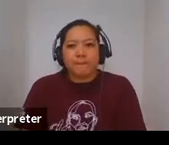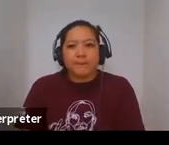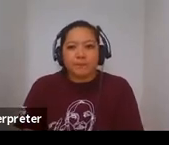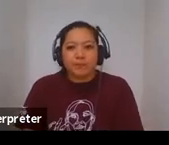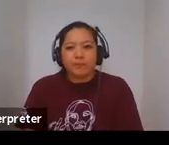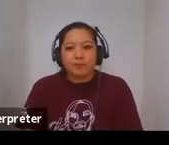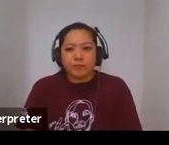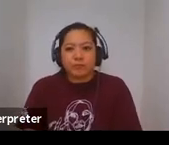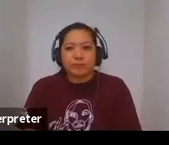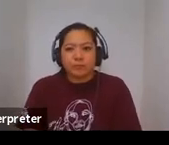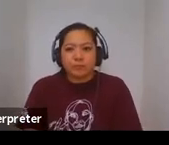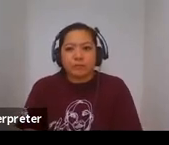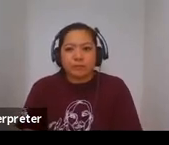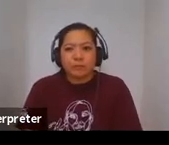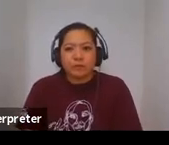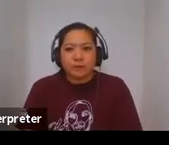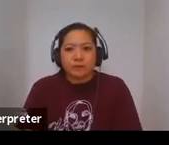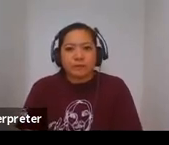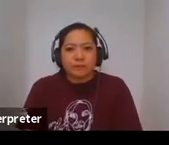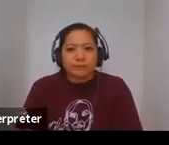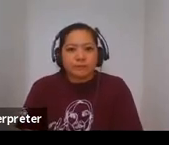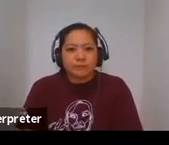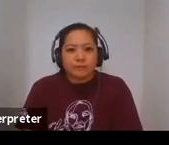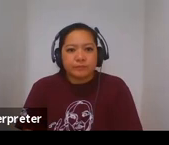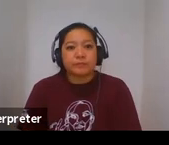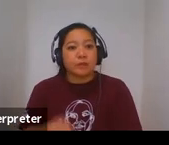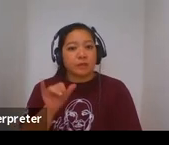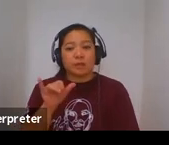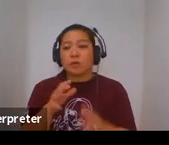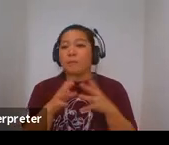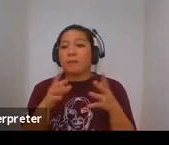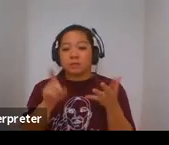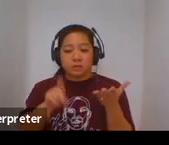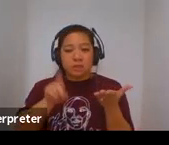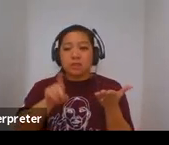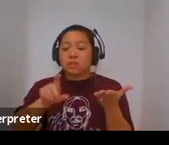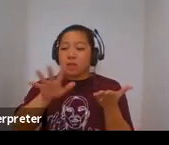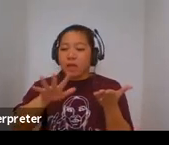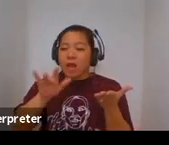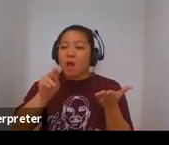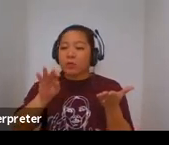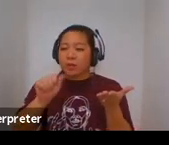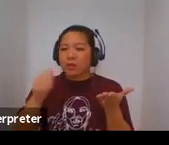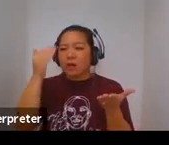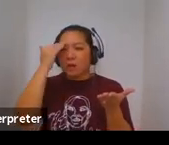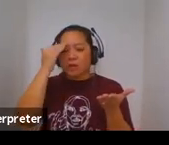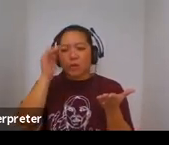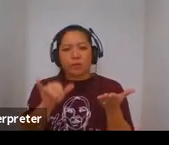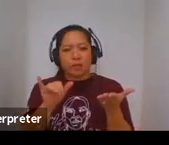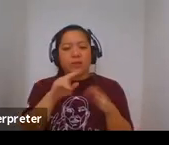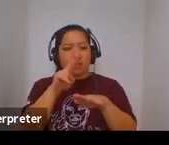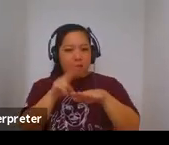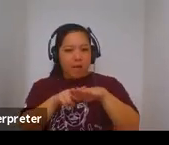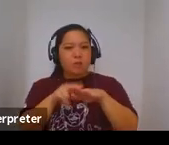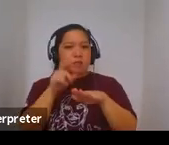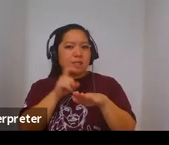Okay, supporting individuals with disabilities. That is a much needed area. I know the National